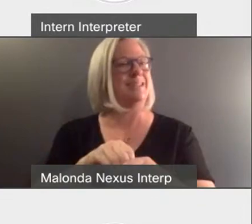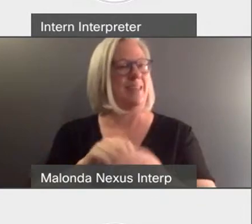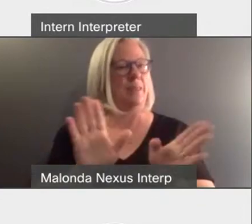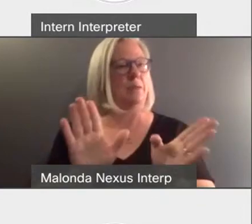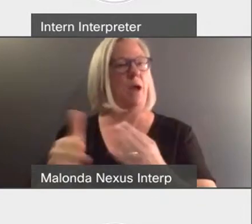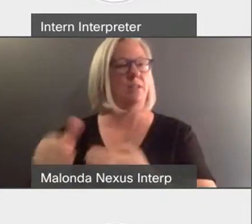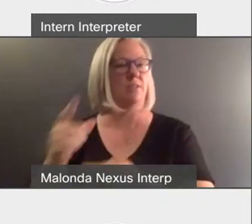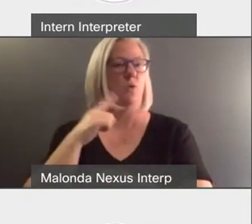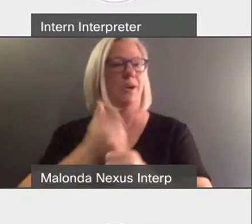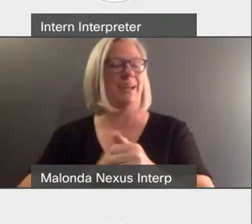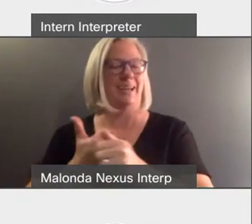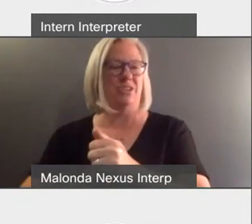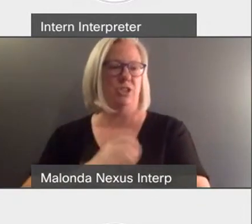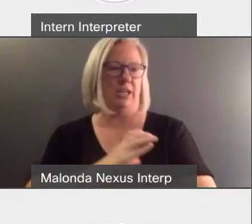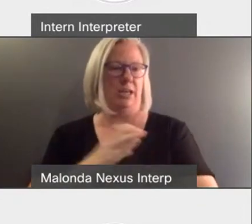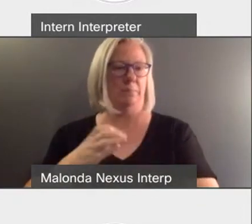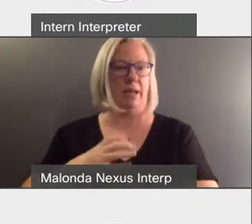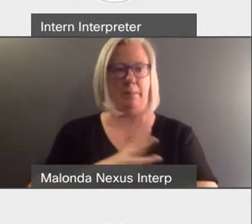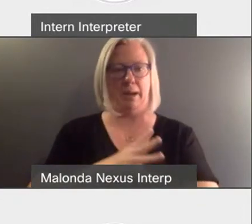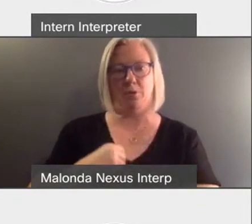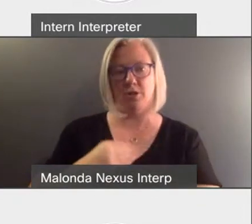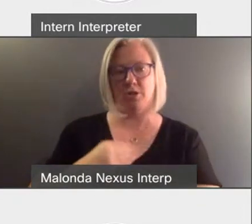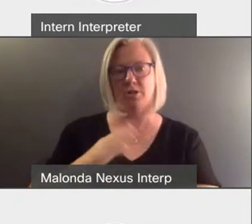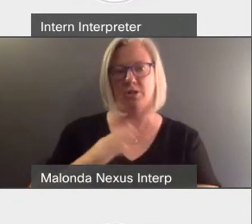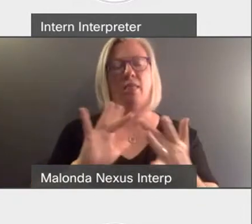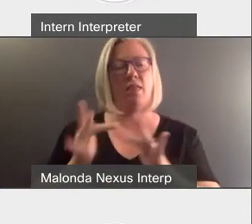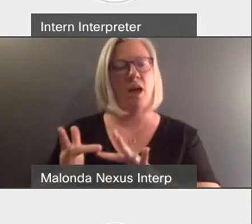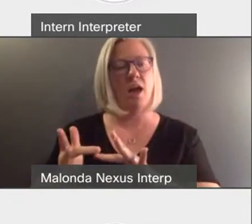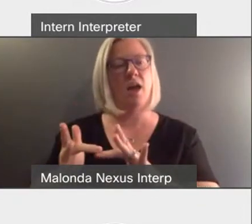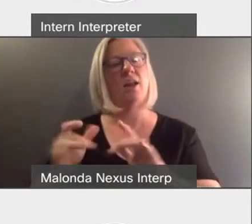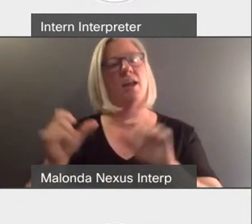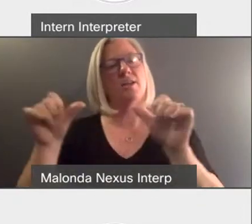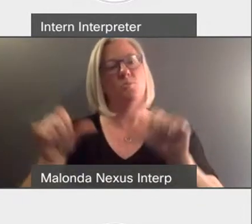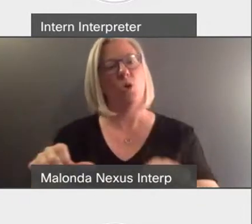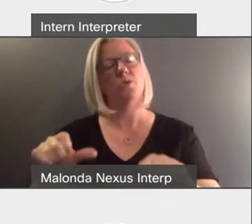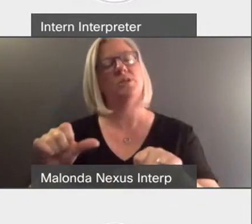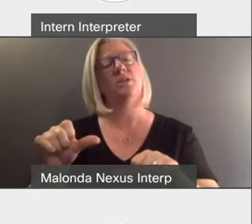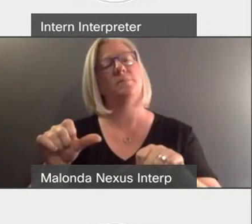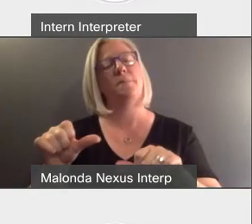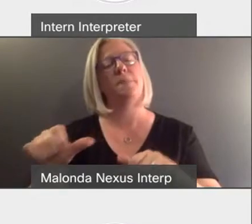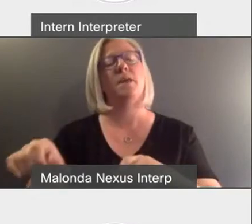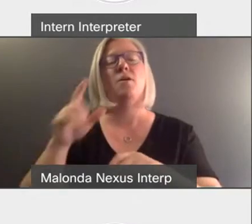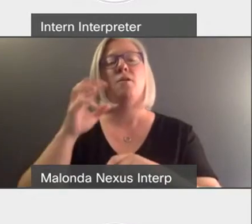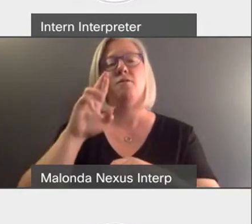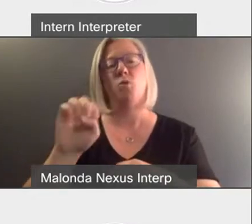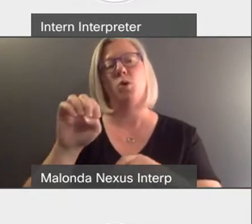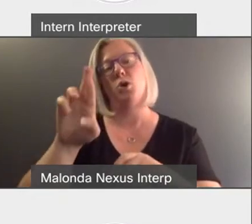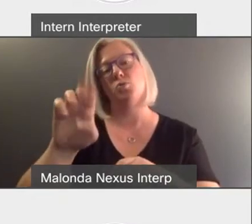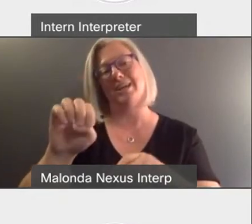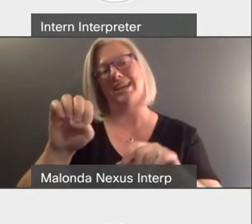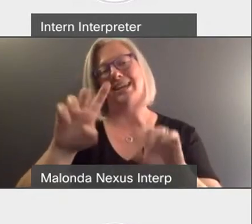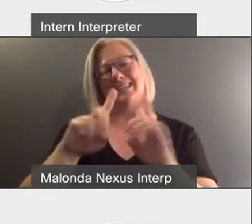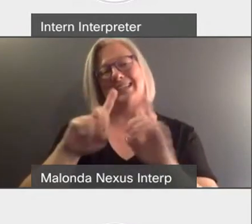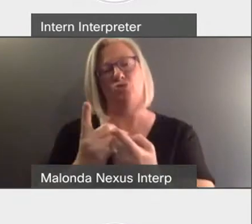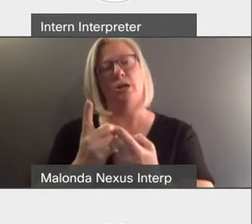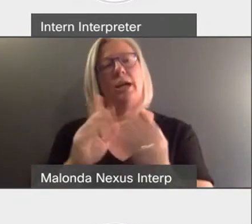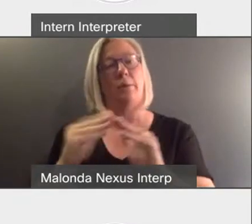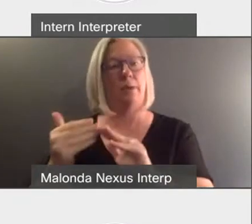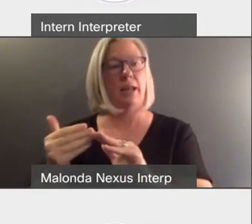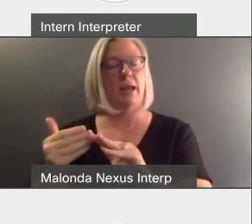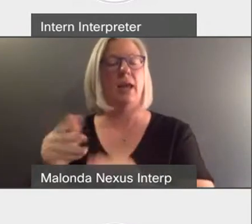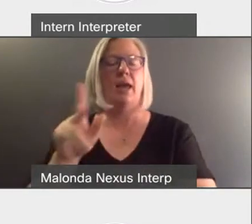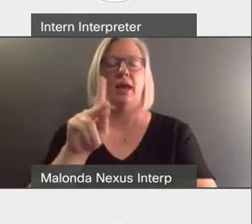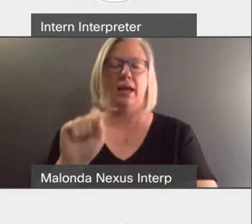each of the committee members and are posted online on the legislative web page for the redistricting committee at